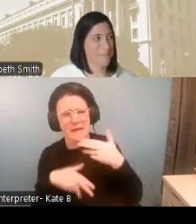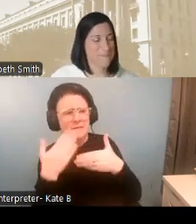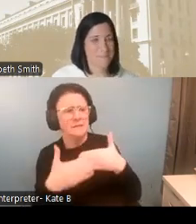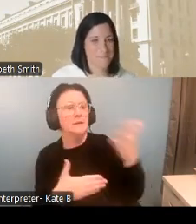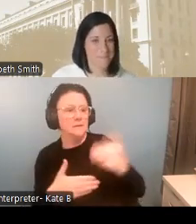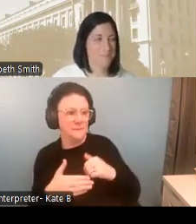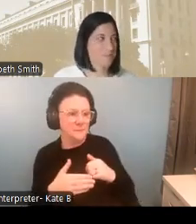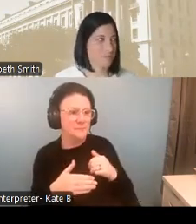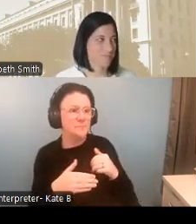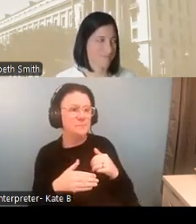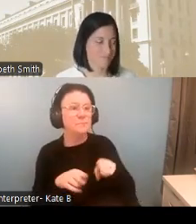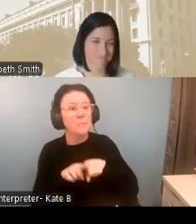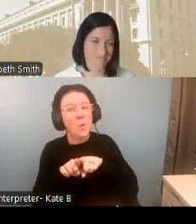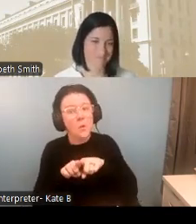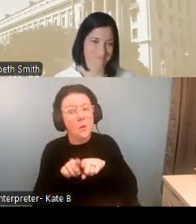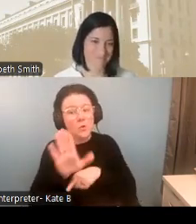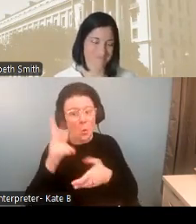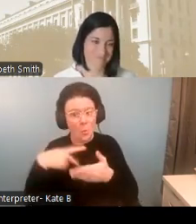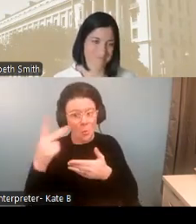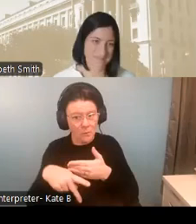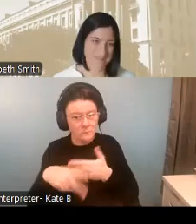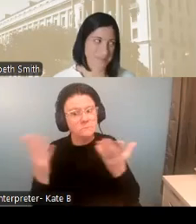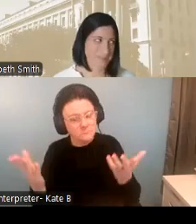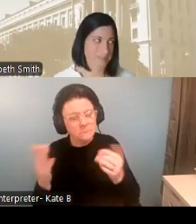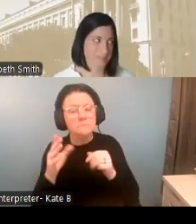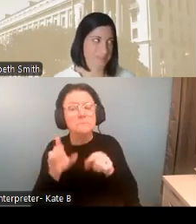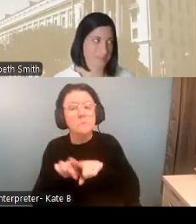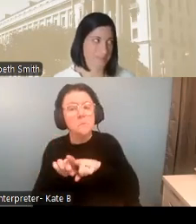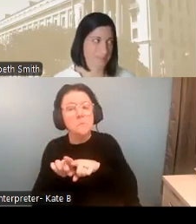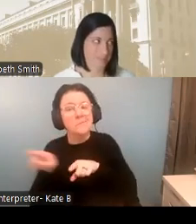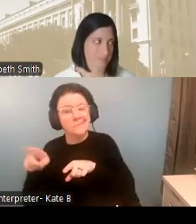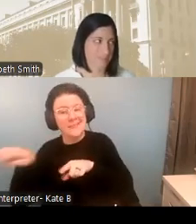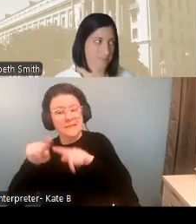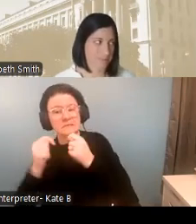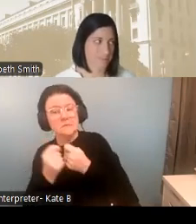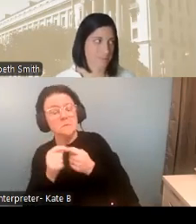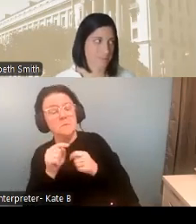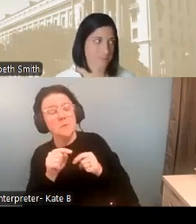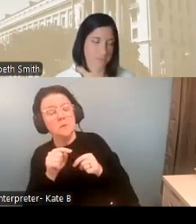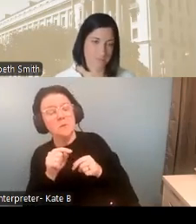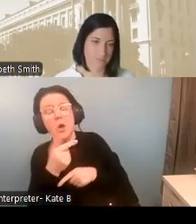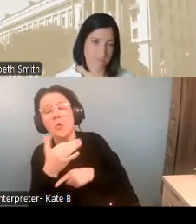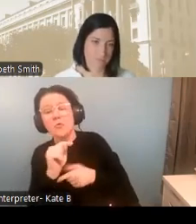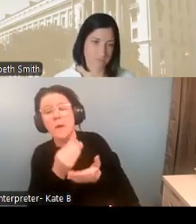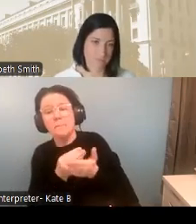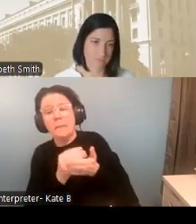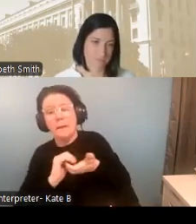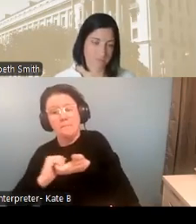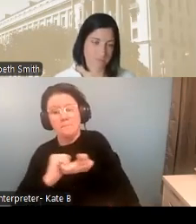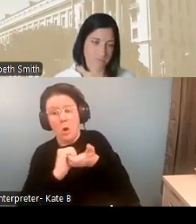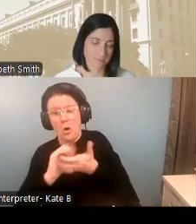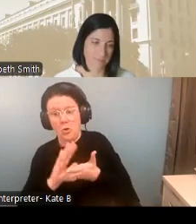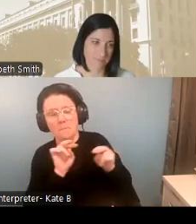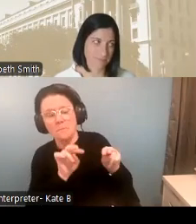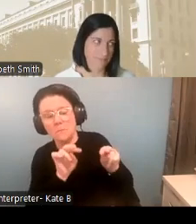And depending on the program that you have, the team may also review the monitoring of grant award partners, which